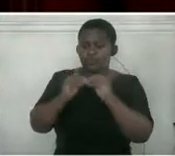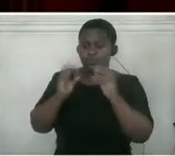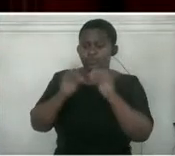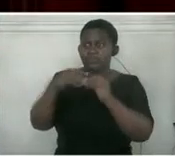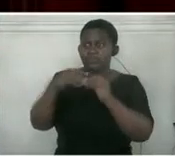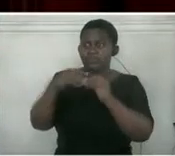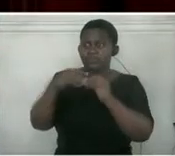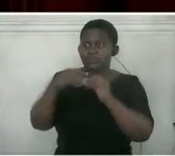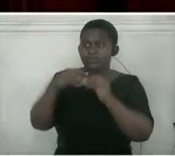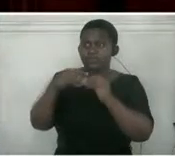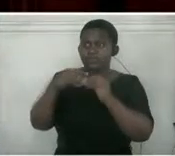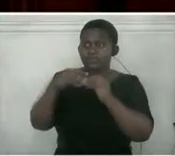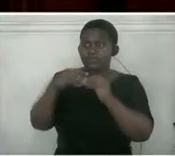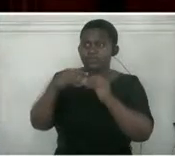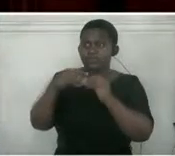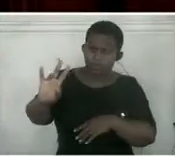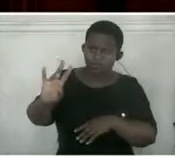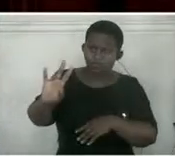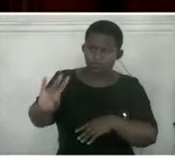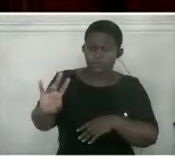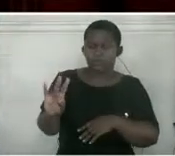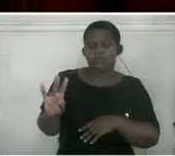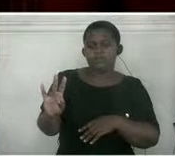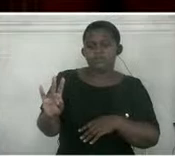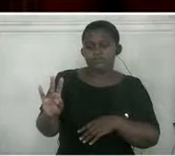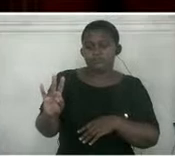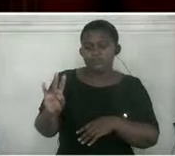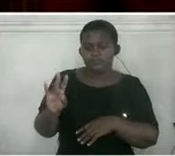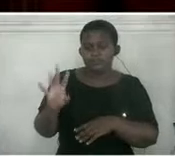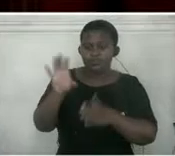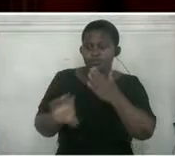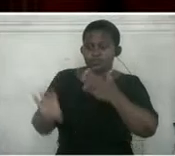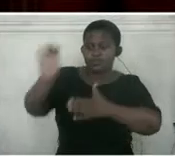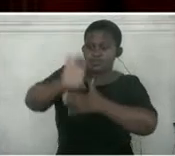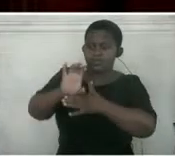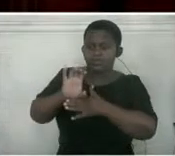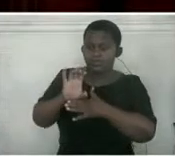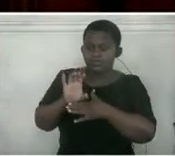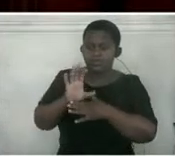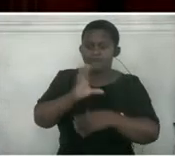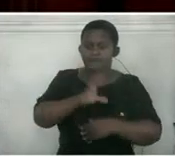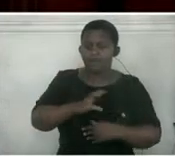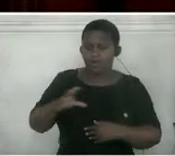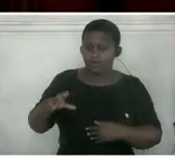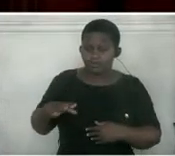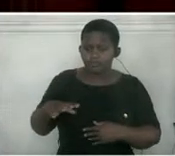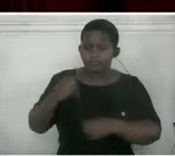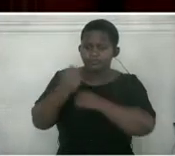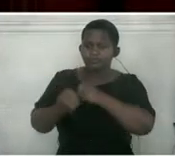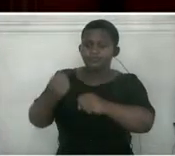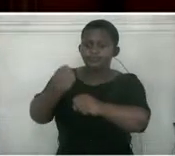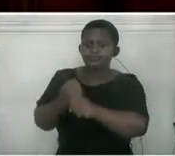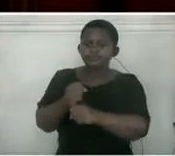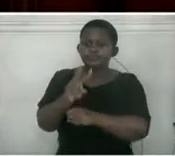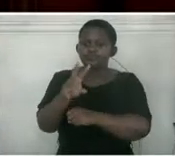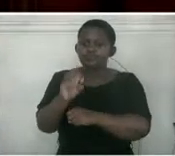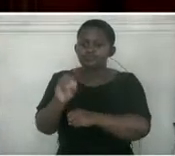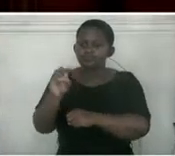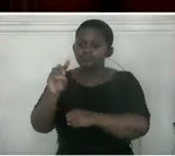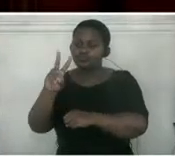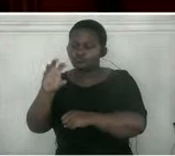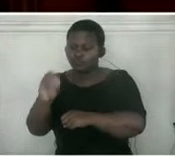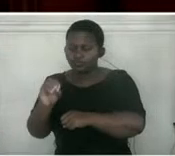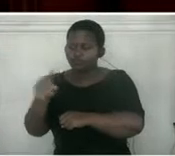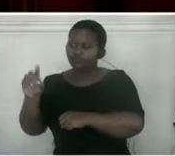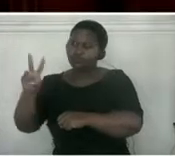week, Wednesday, to the Executive Council. Compatriots, during 2020-2021 financial